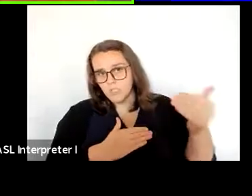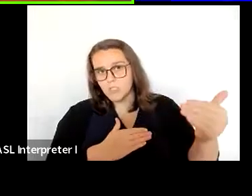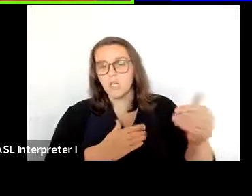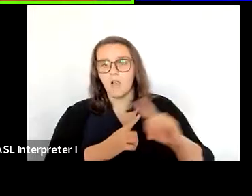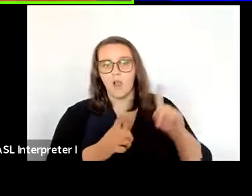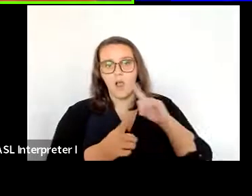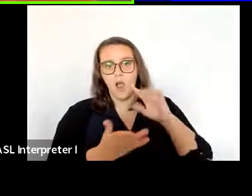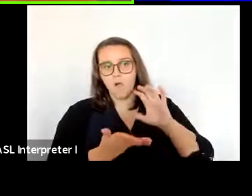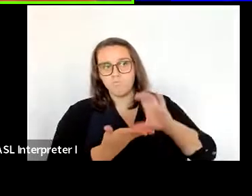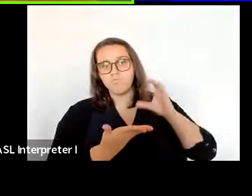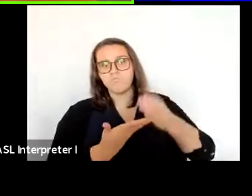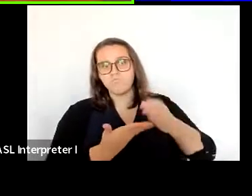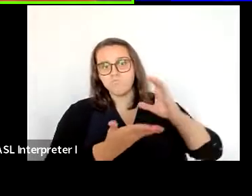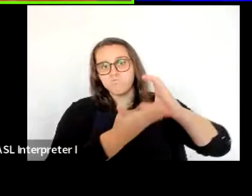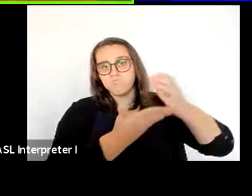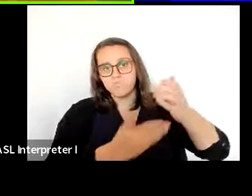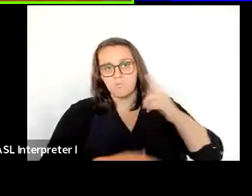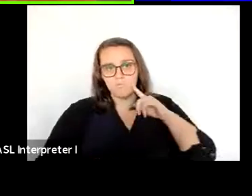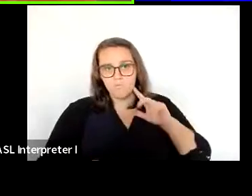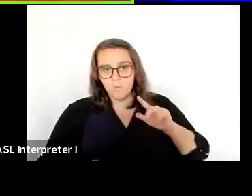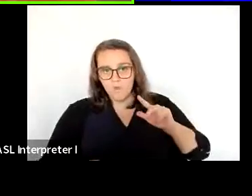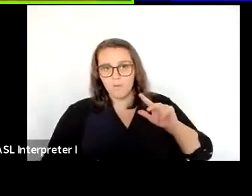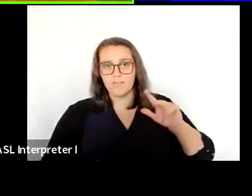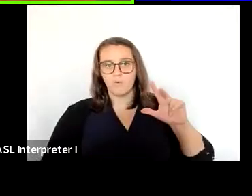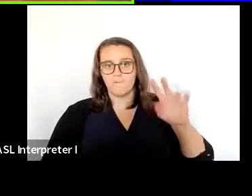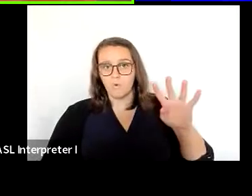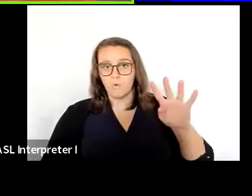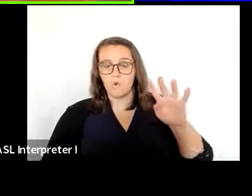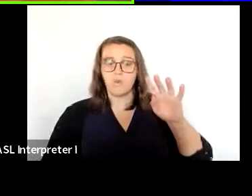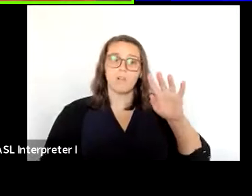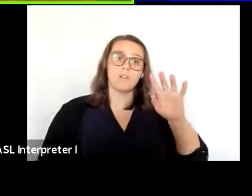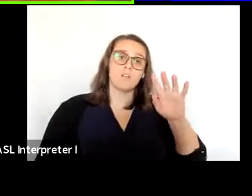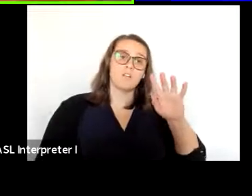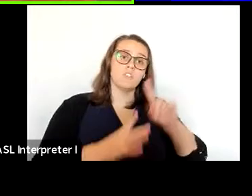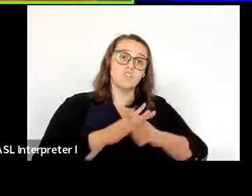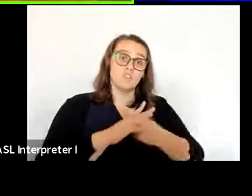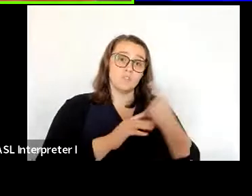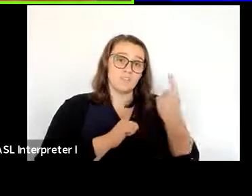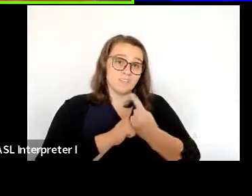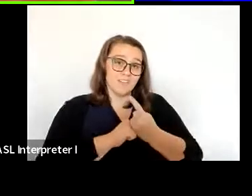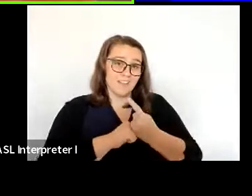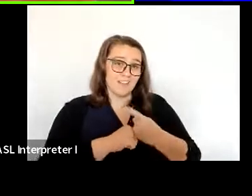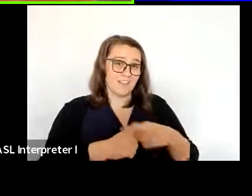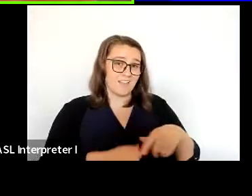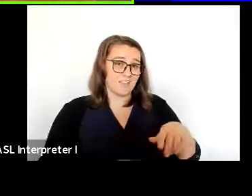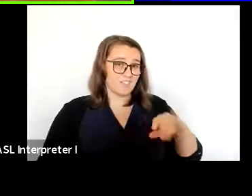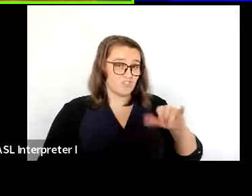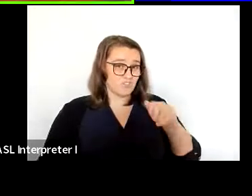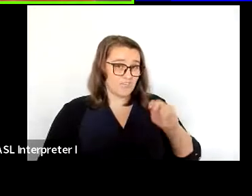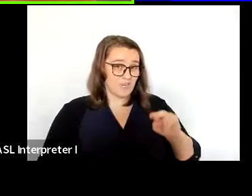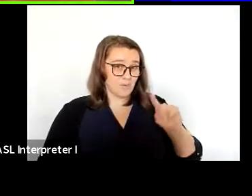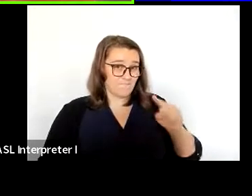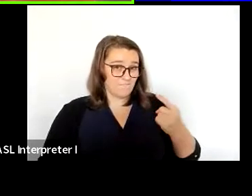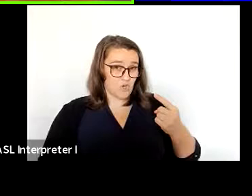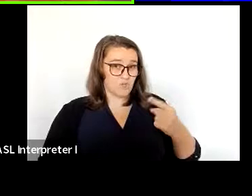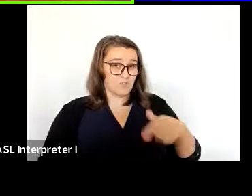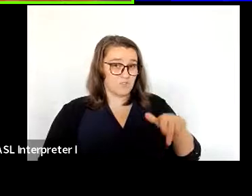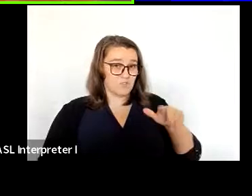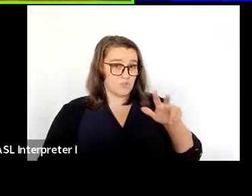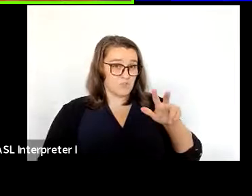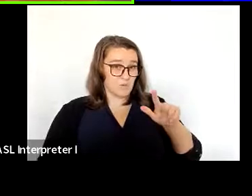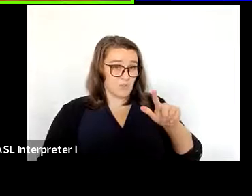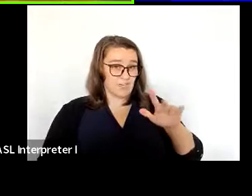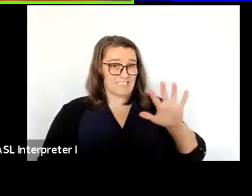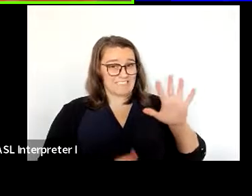that date certain of January 1st, 2023 because of the fiscal impact statement, but if I do that, it'll be by amendment at second